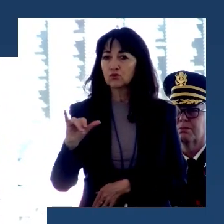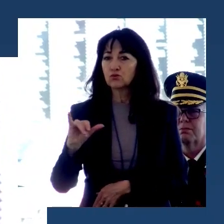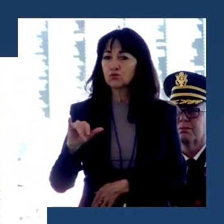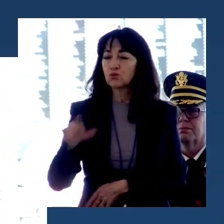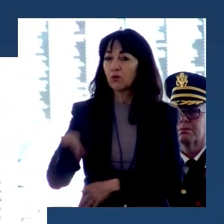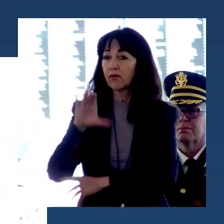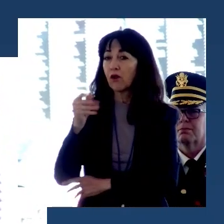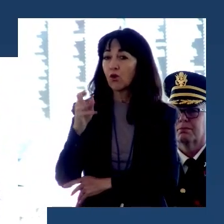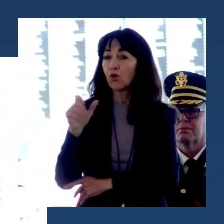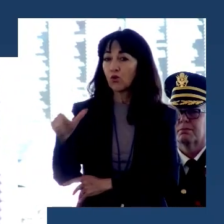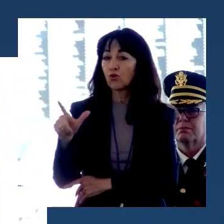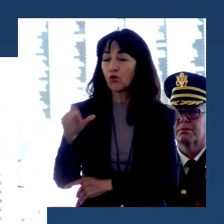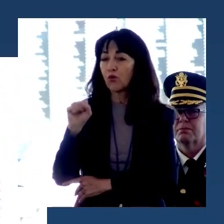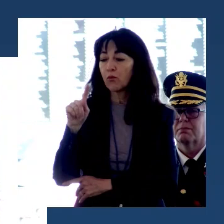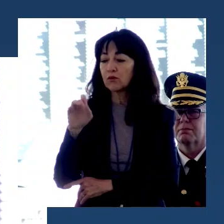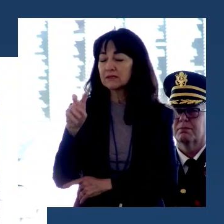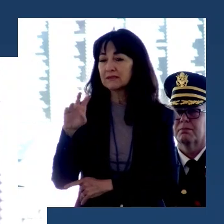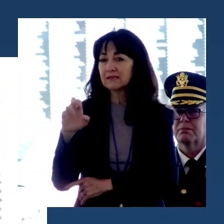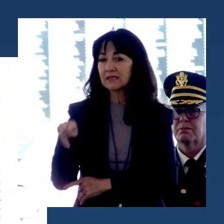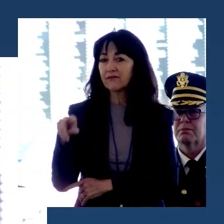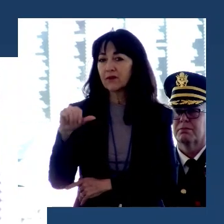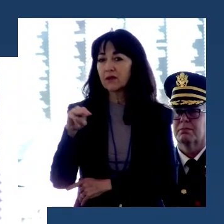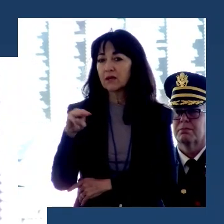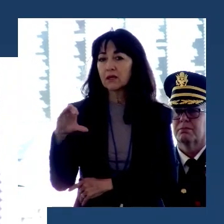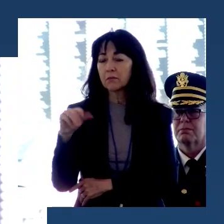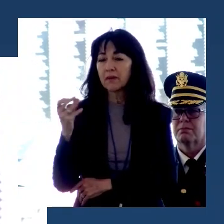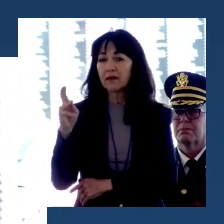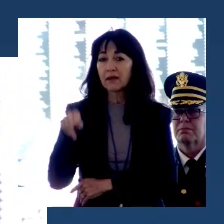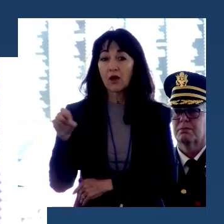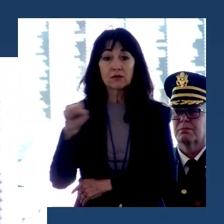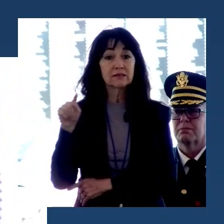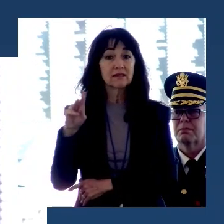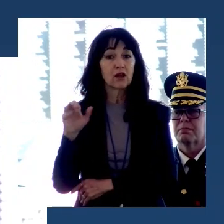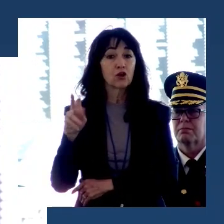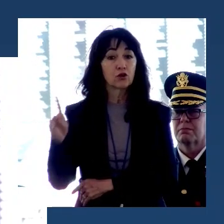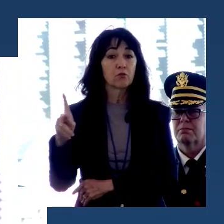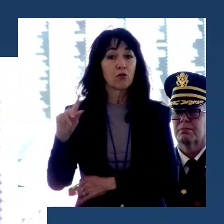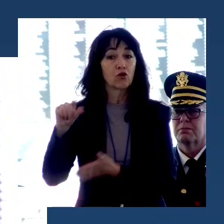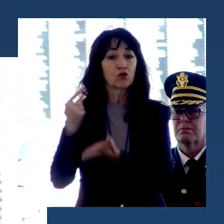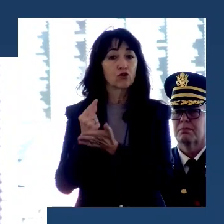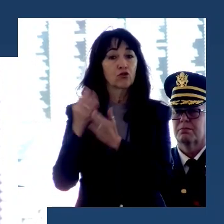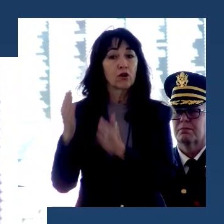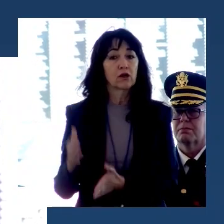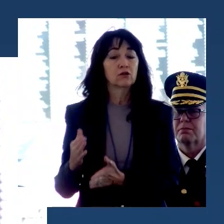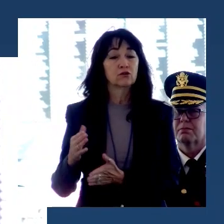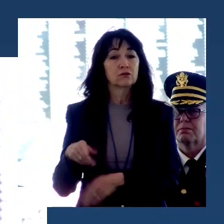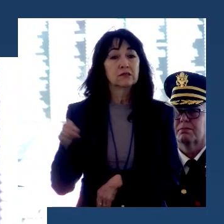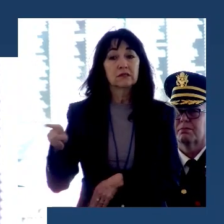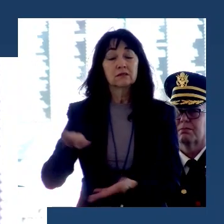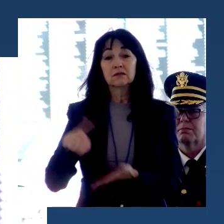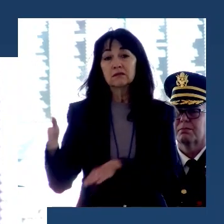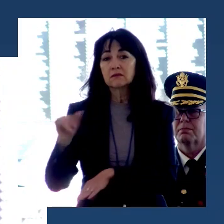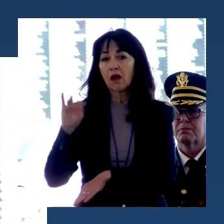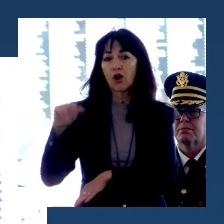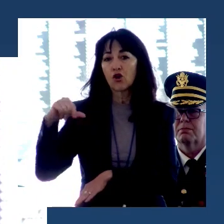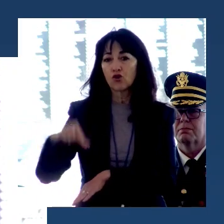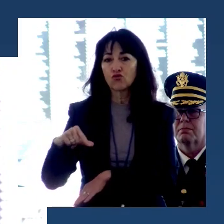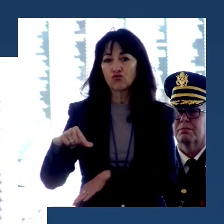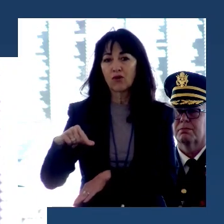Corporal Stephen McGowan, a fellow St. Mark's graduate who died in Ramadi, Iraq while on patrol